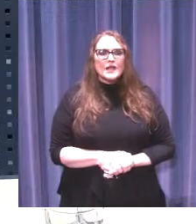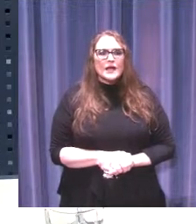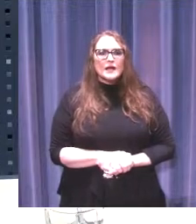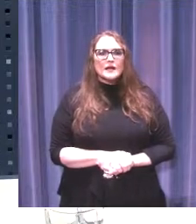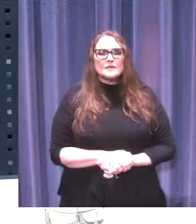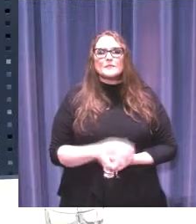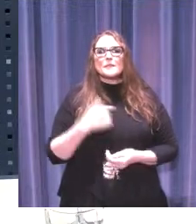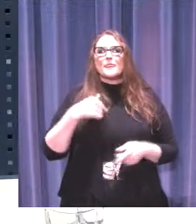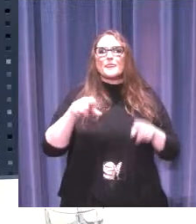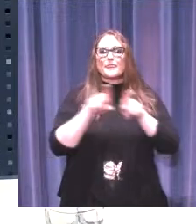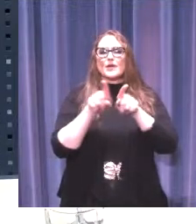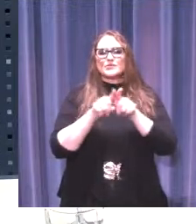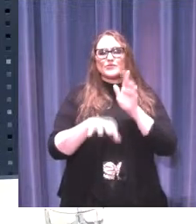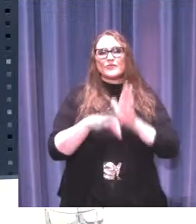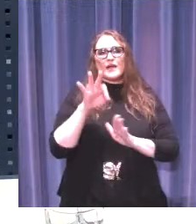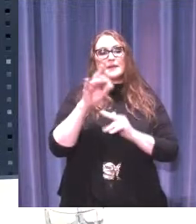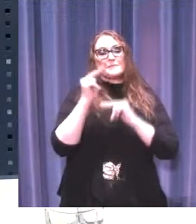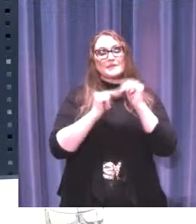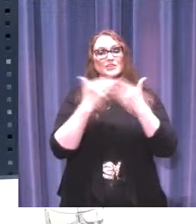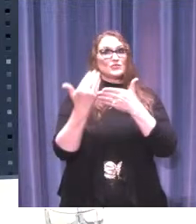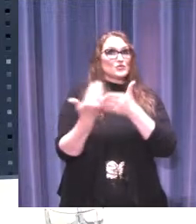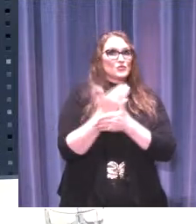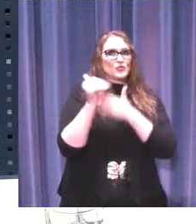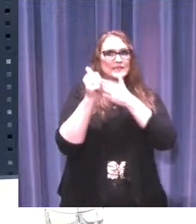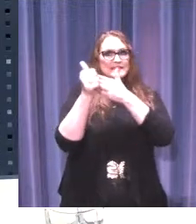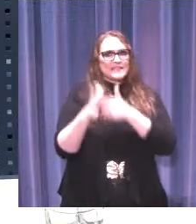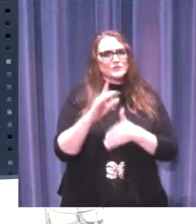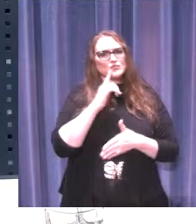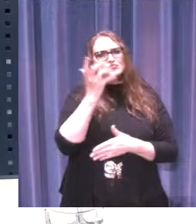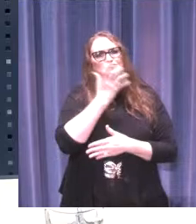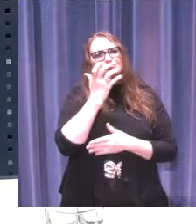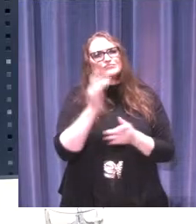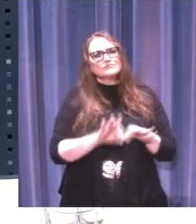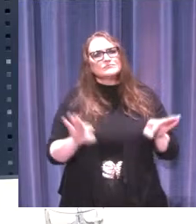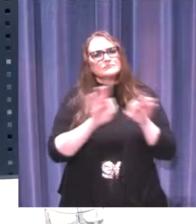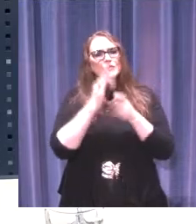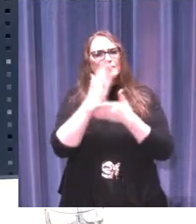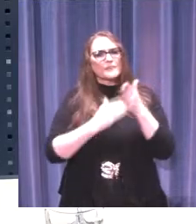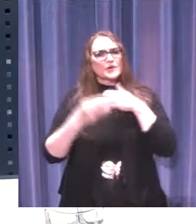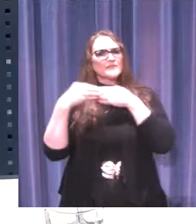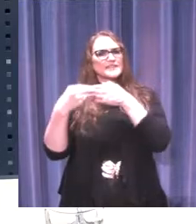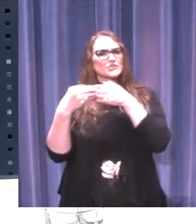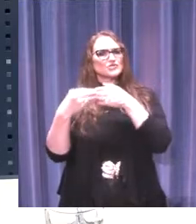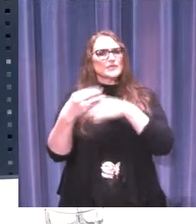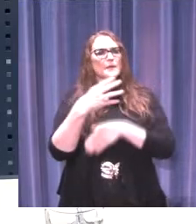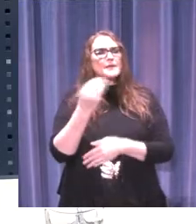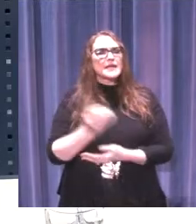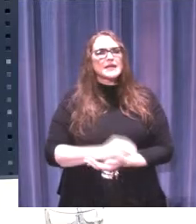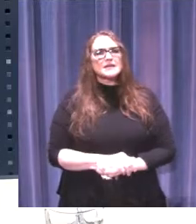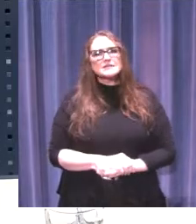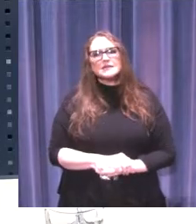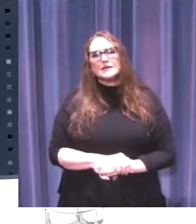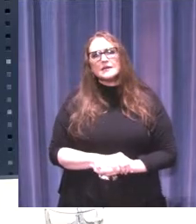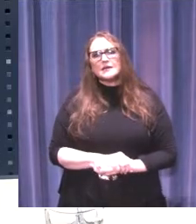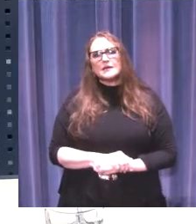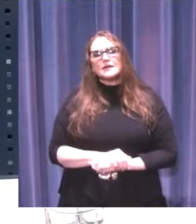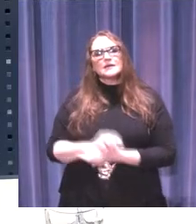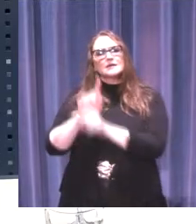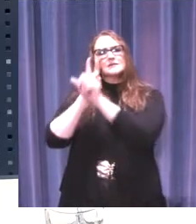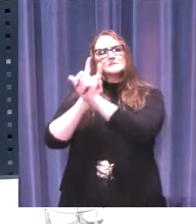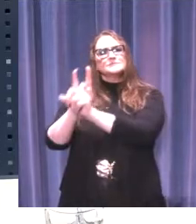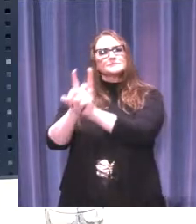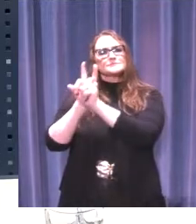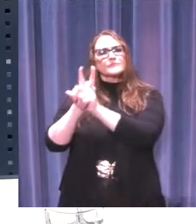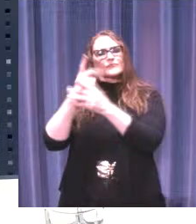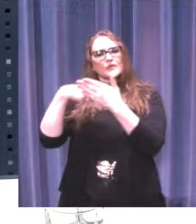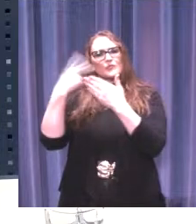I also find building new leaders to be an important part of leadership, and mentoring programs have